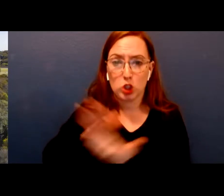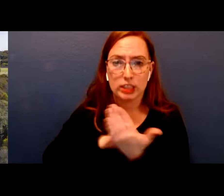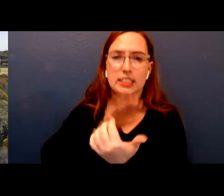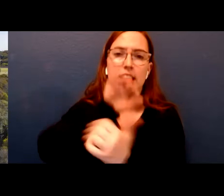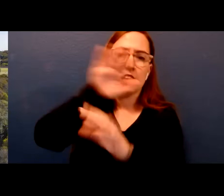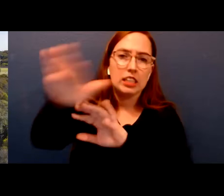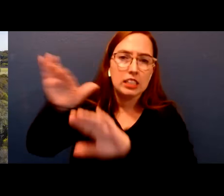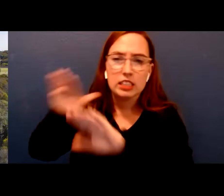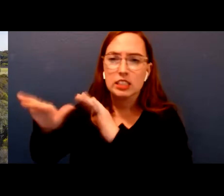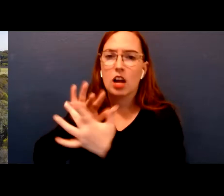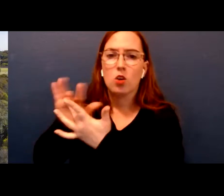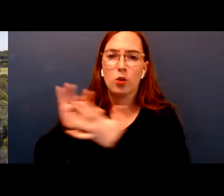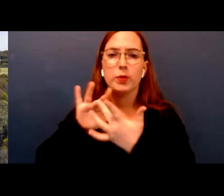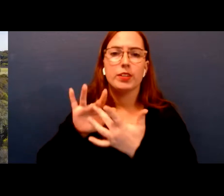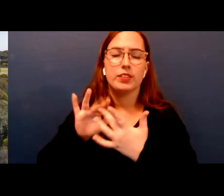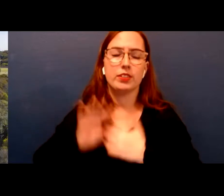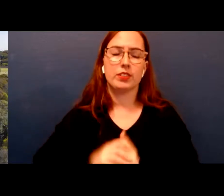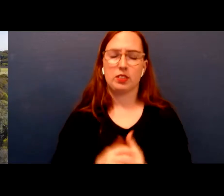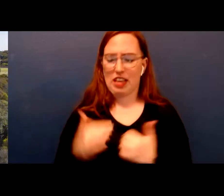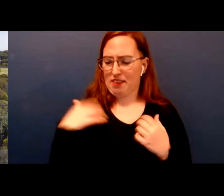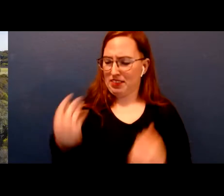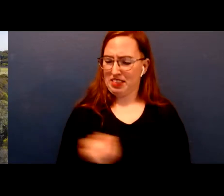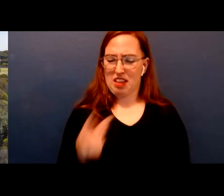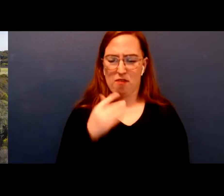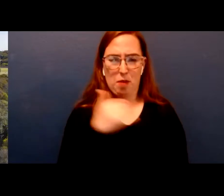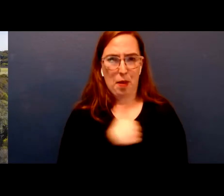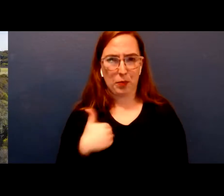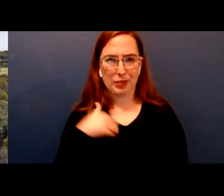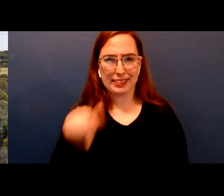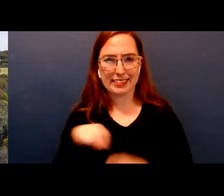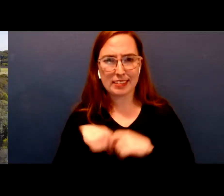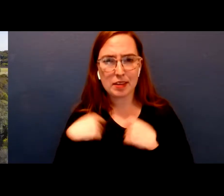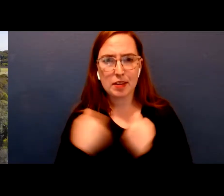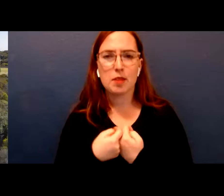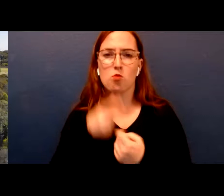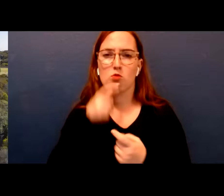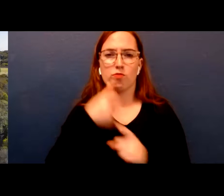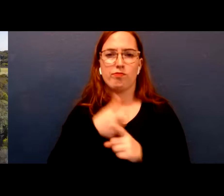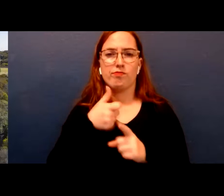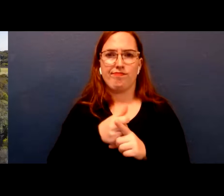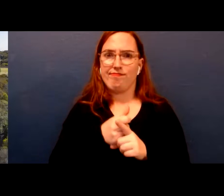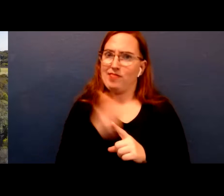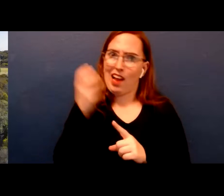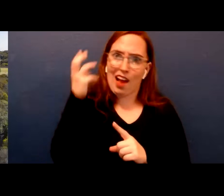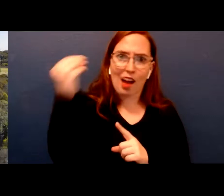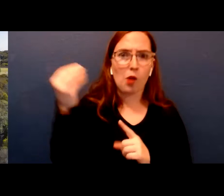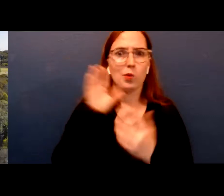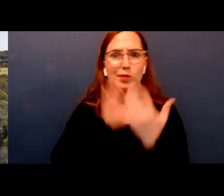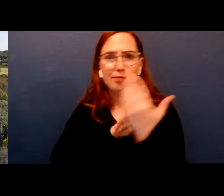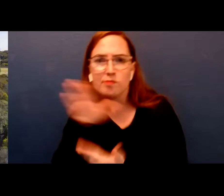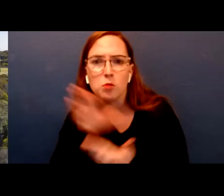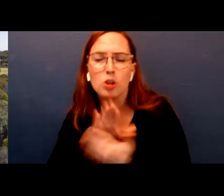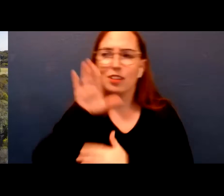have several members on our team who are out there and in person.